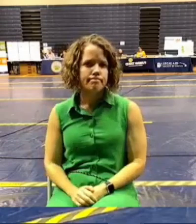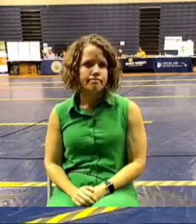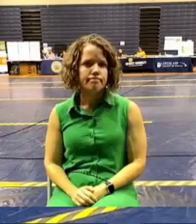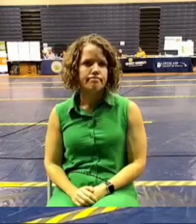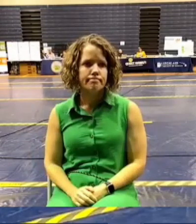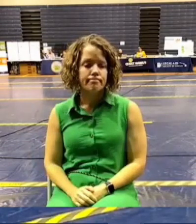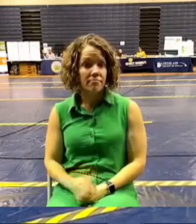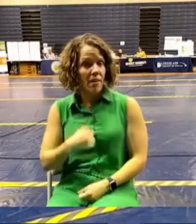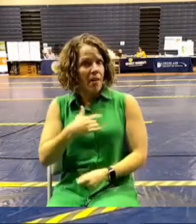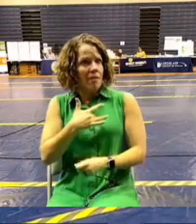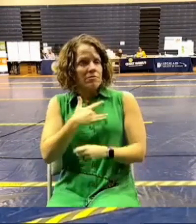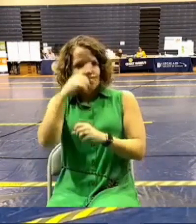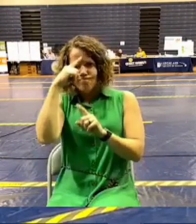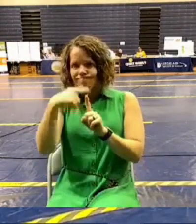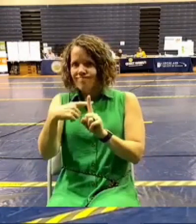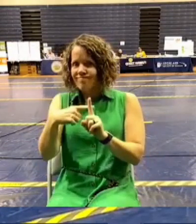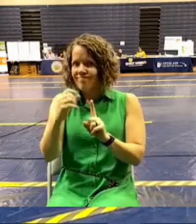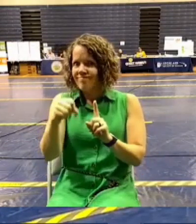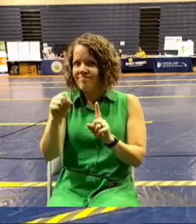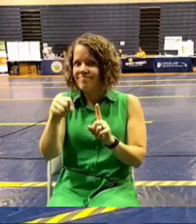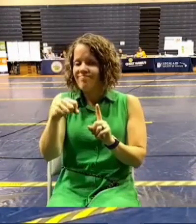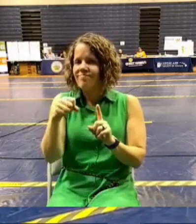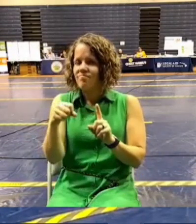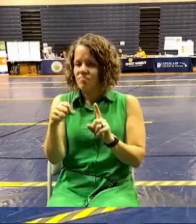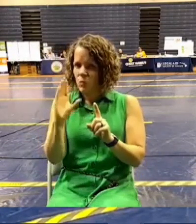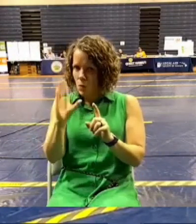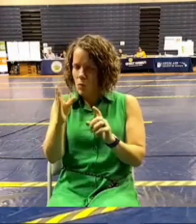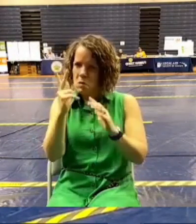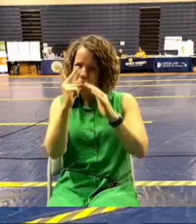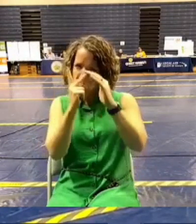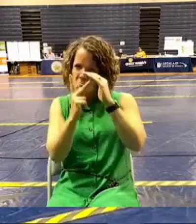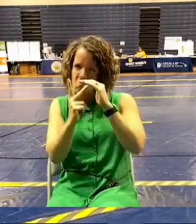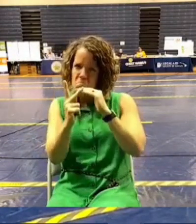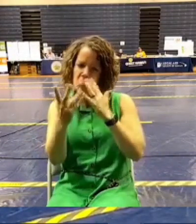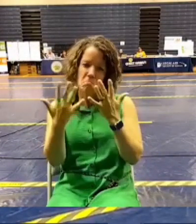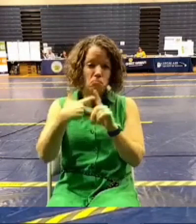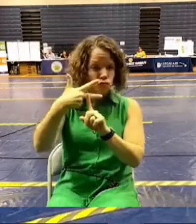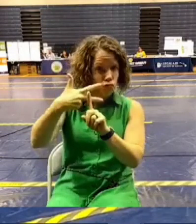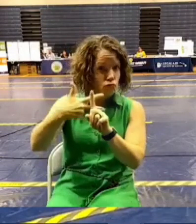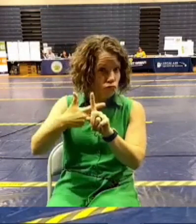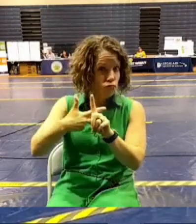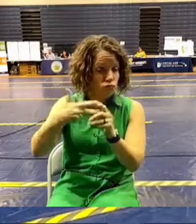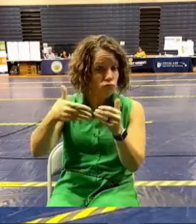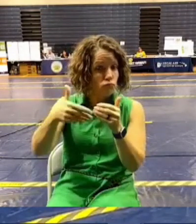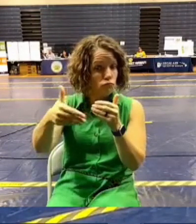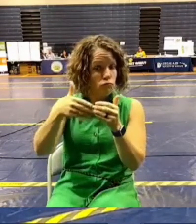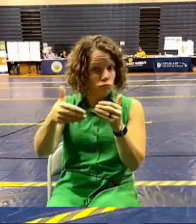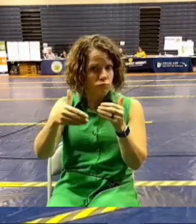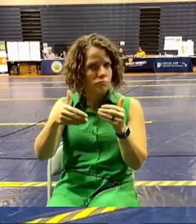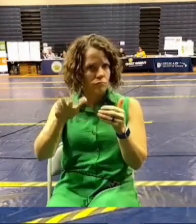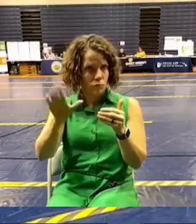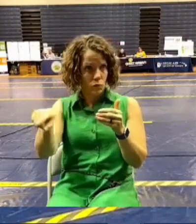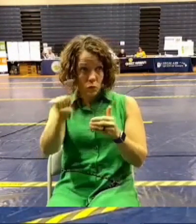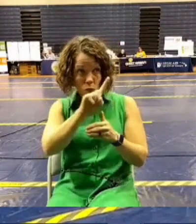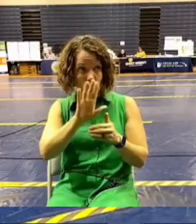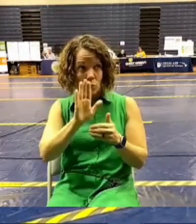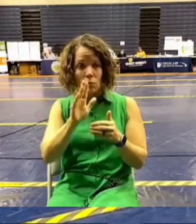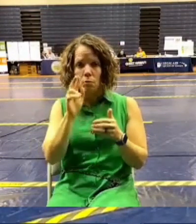And I know it's going to happen. In the next 3 months, you guys will see projects